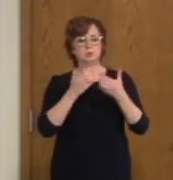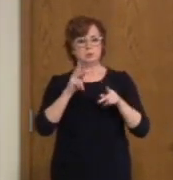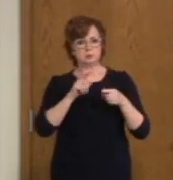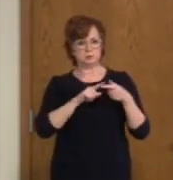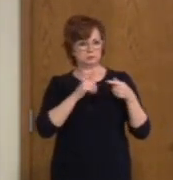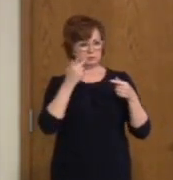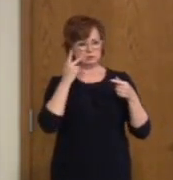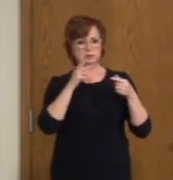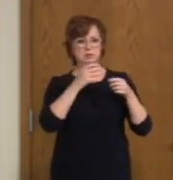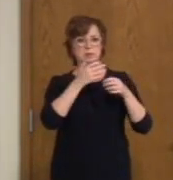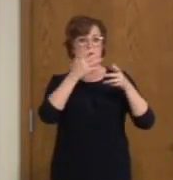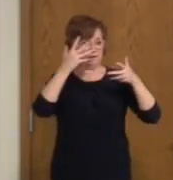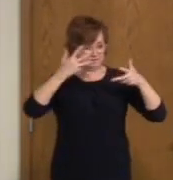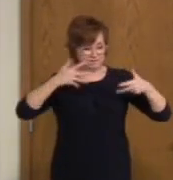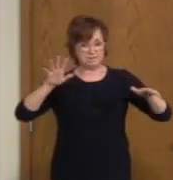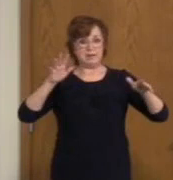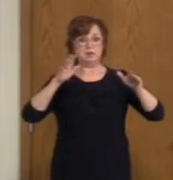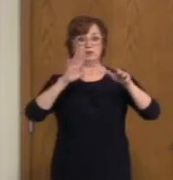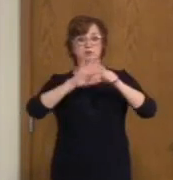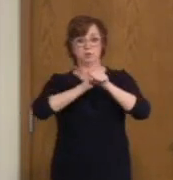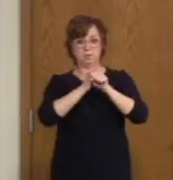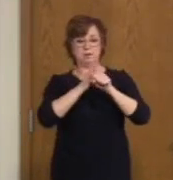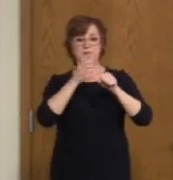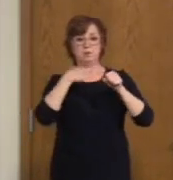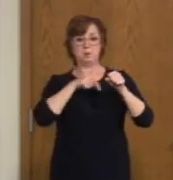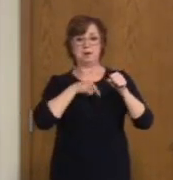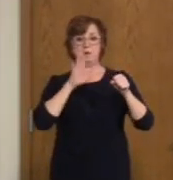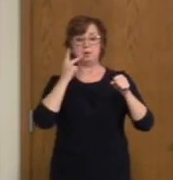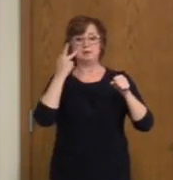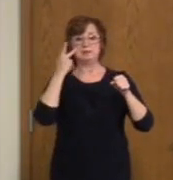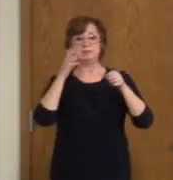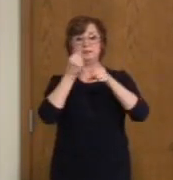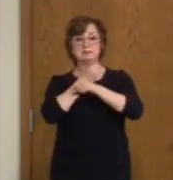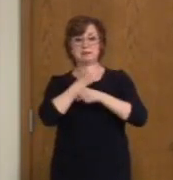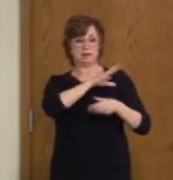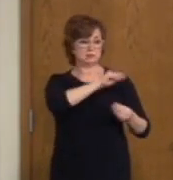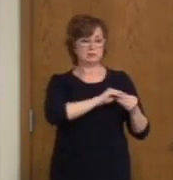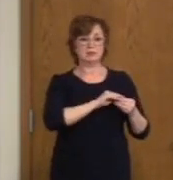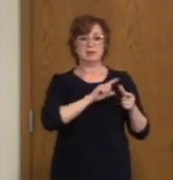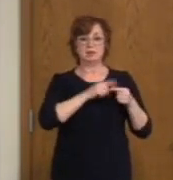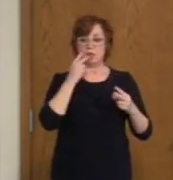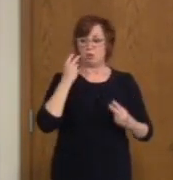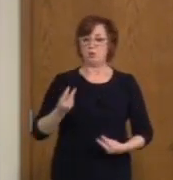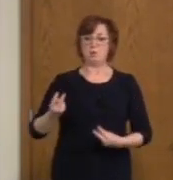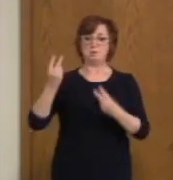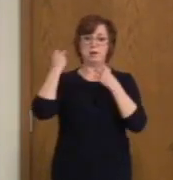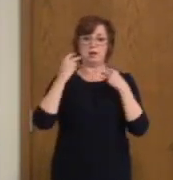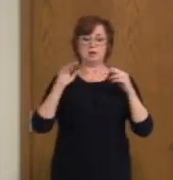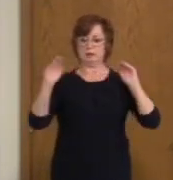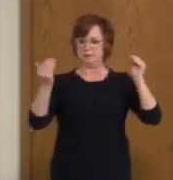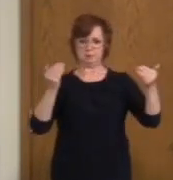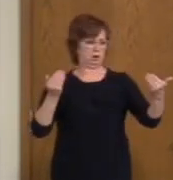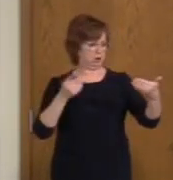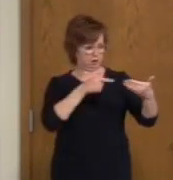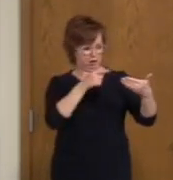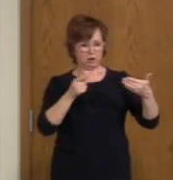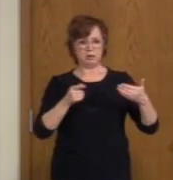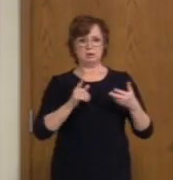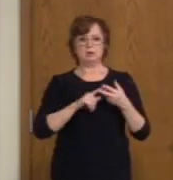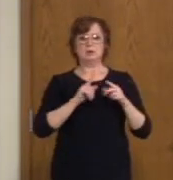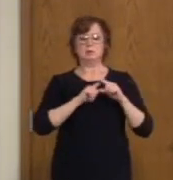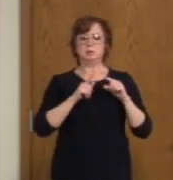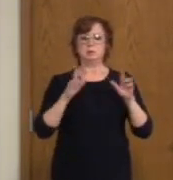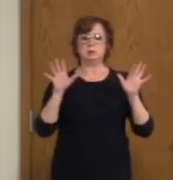COVID and compare them to other provinces, other states. And what I would say to Saskatchewan people right now is wherever you